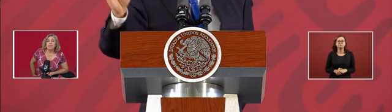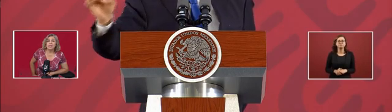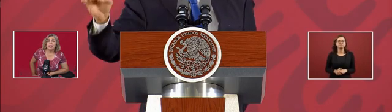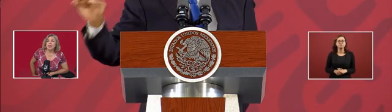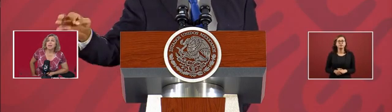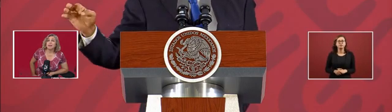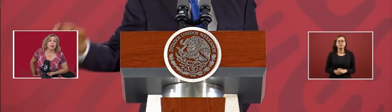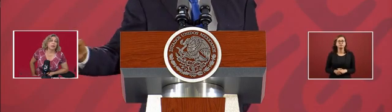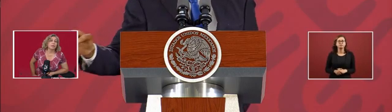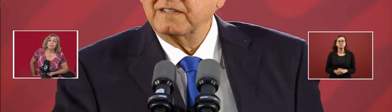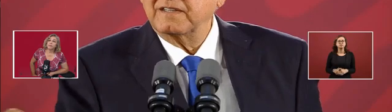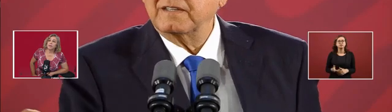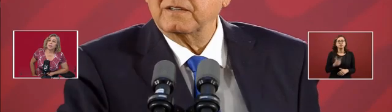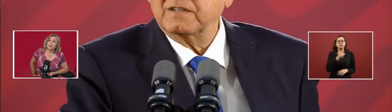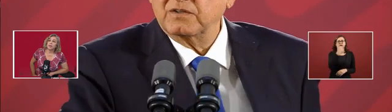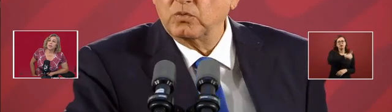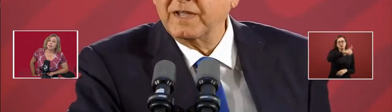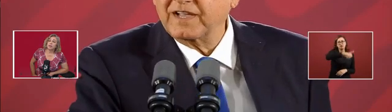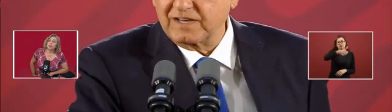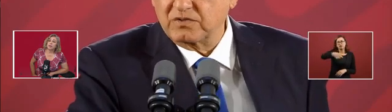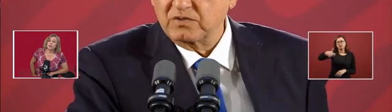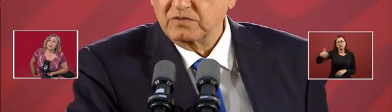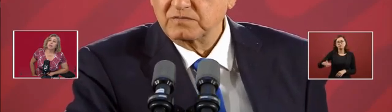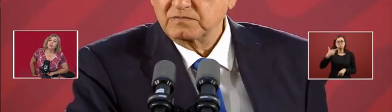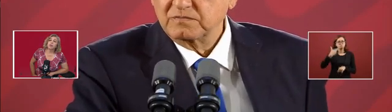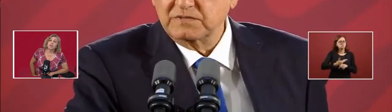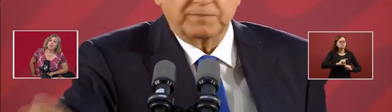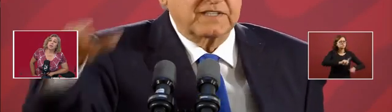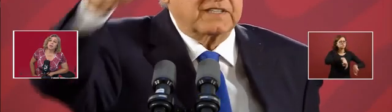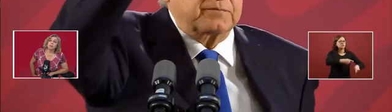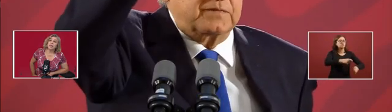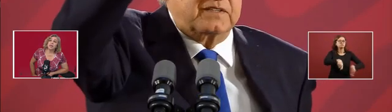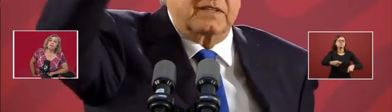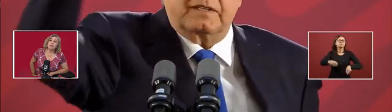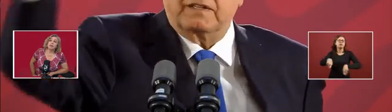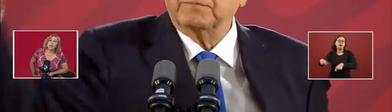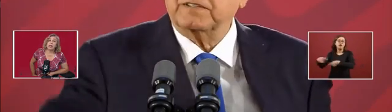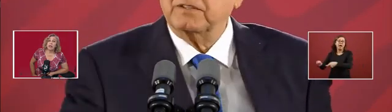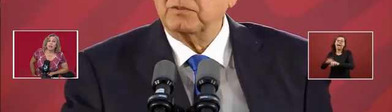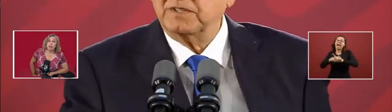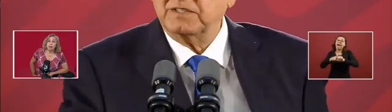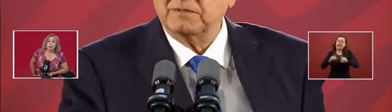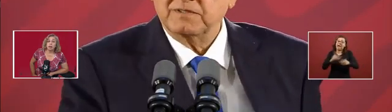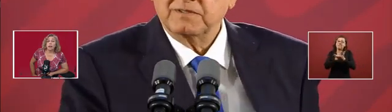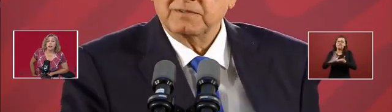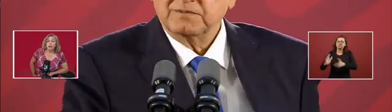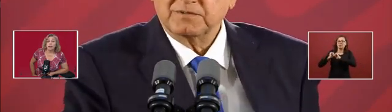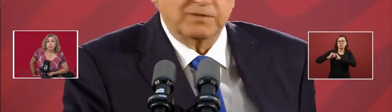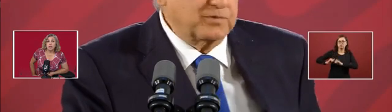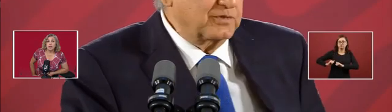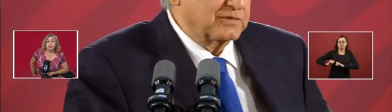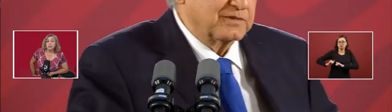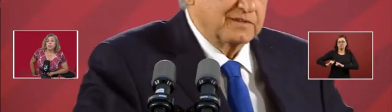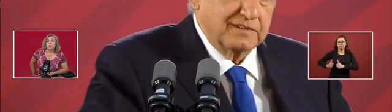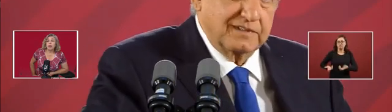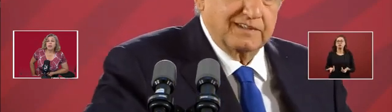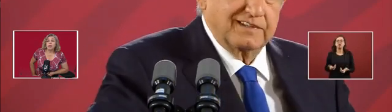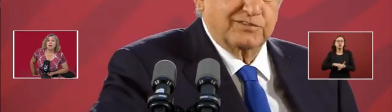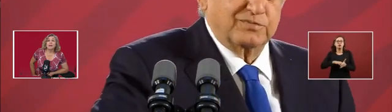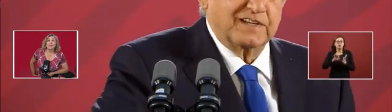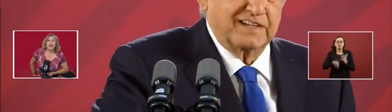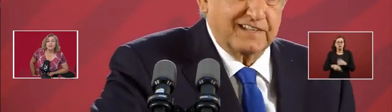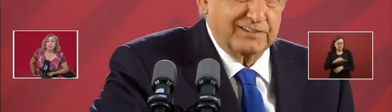doing trickery, like even recoger fondos, like people who luego desaparecen, say they're going to build your home and they get the